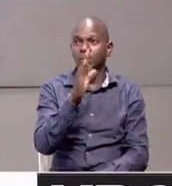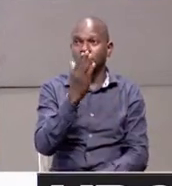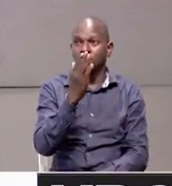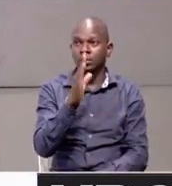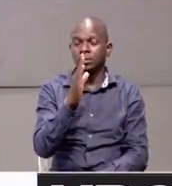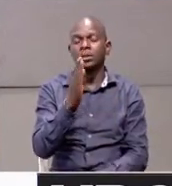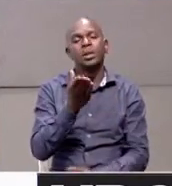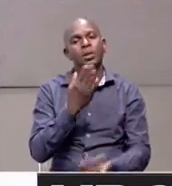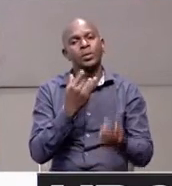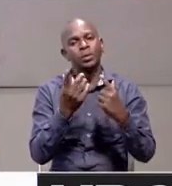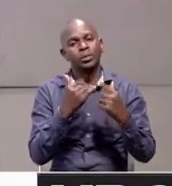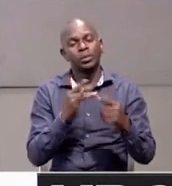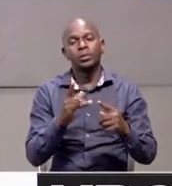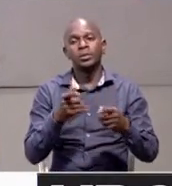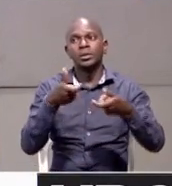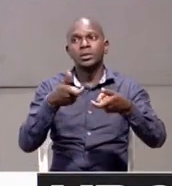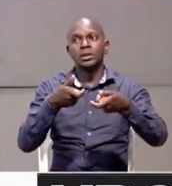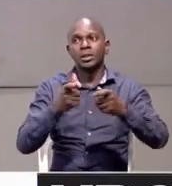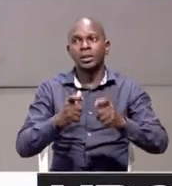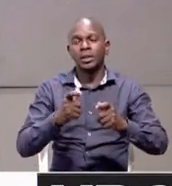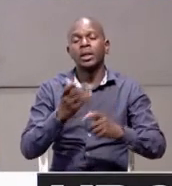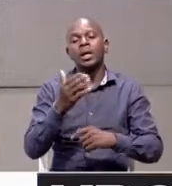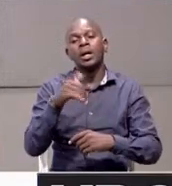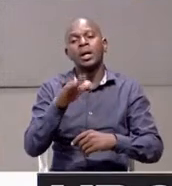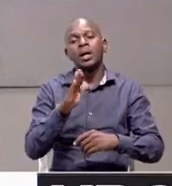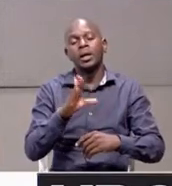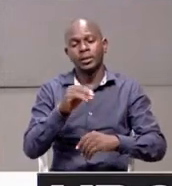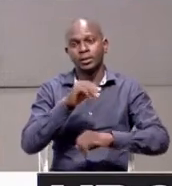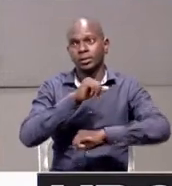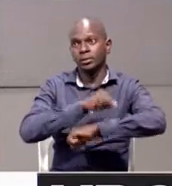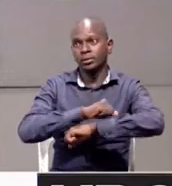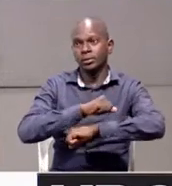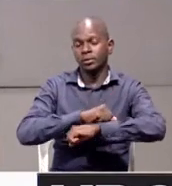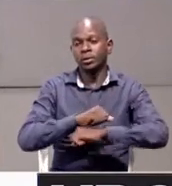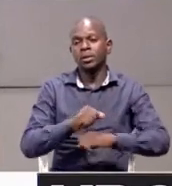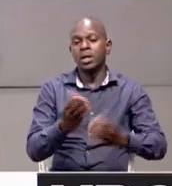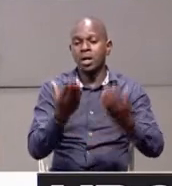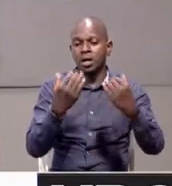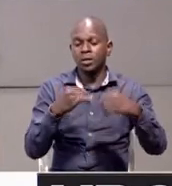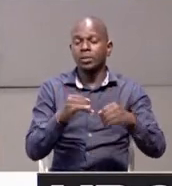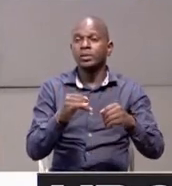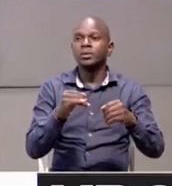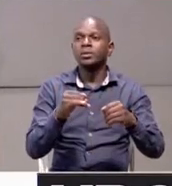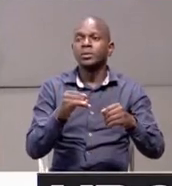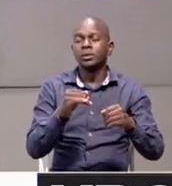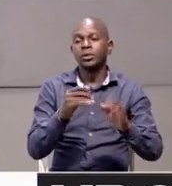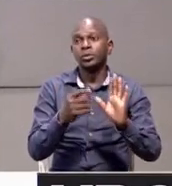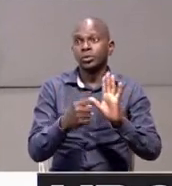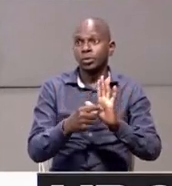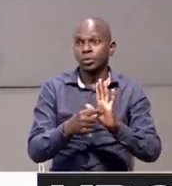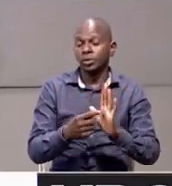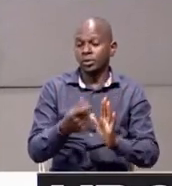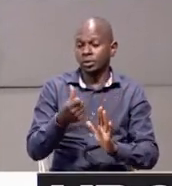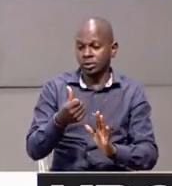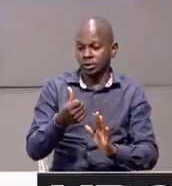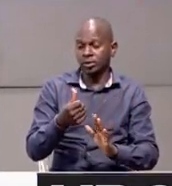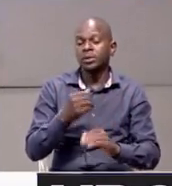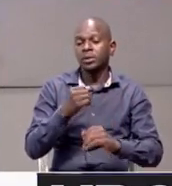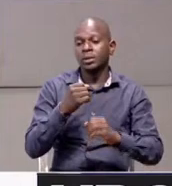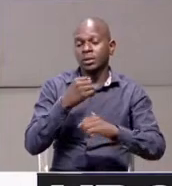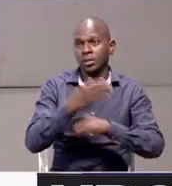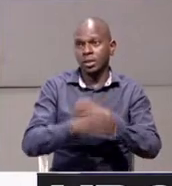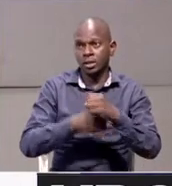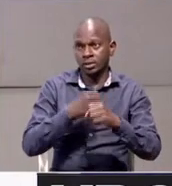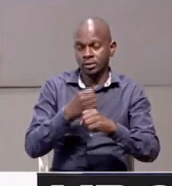talking about Setter School, and then their actions must reflect their 6 years while in Setter School.